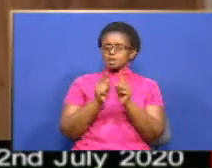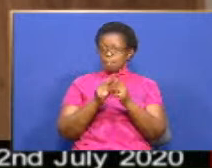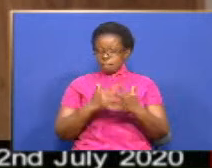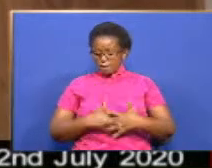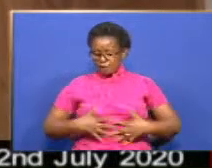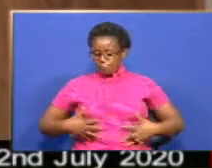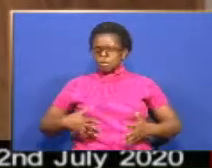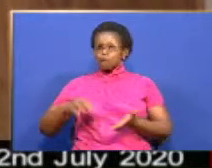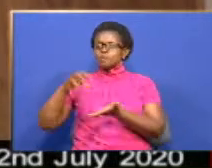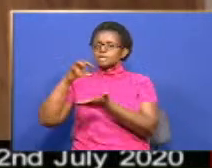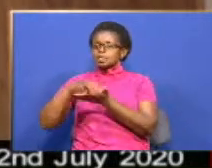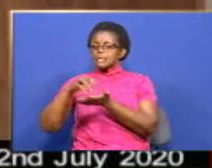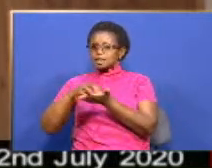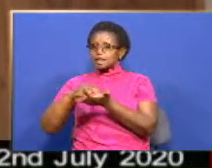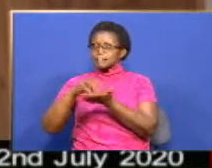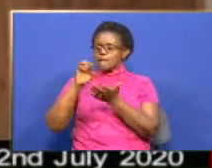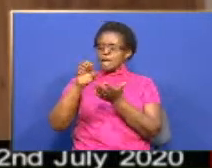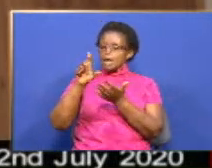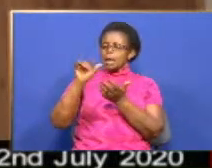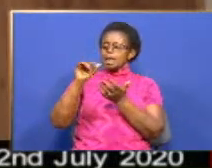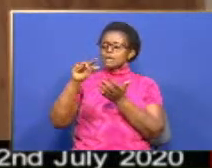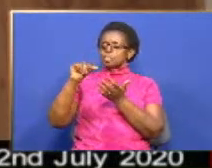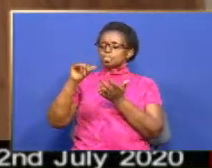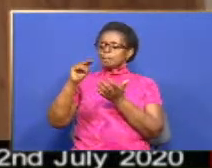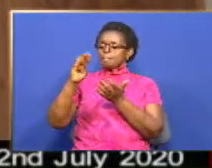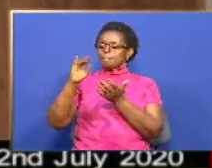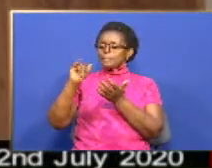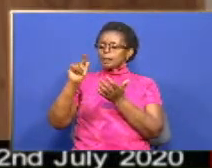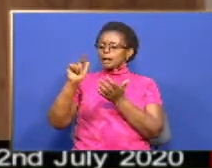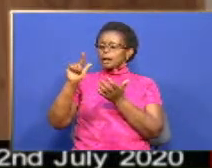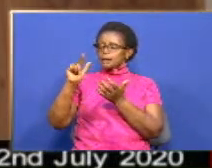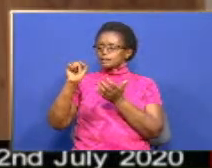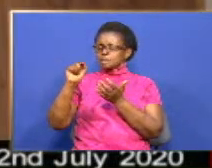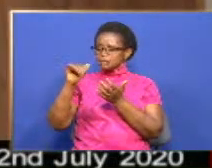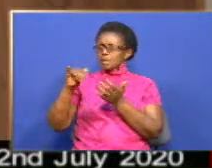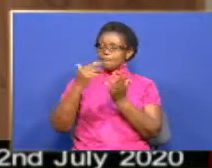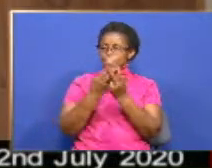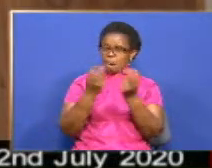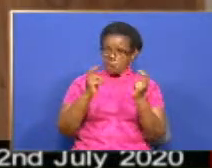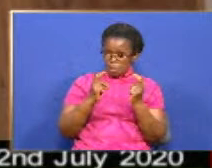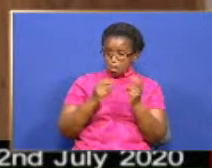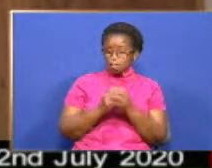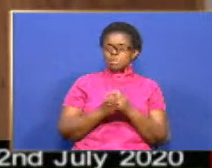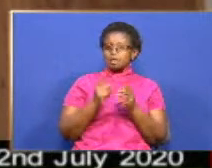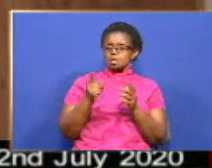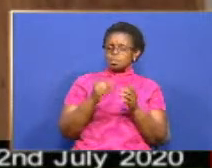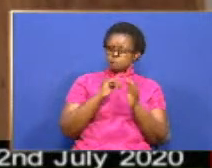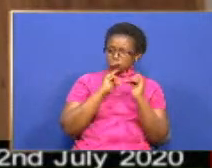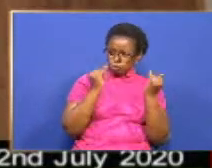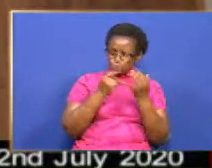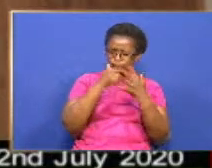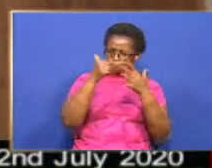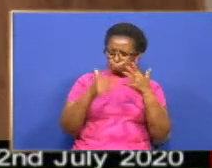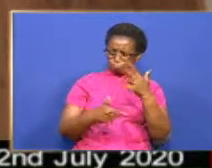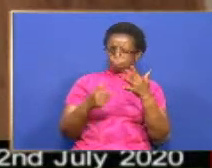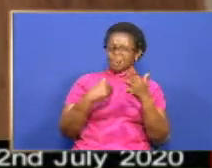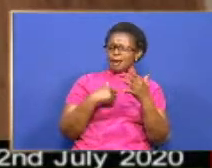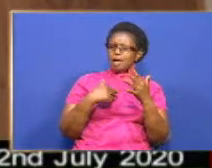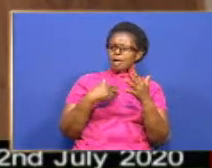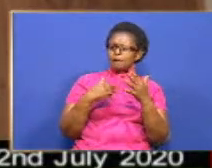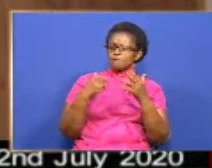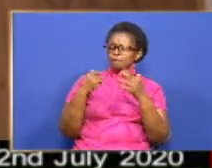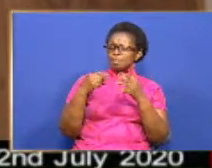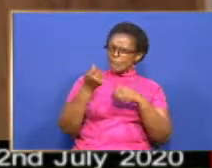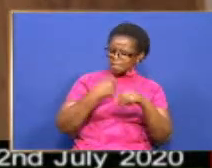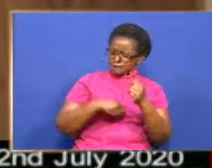Status Eligibility Panel. These institutions are tasked with the coordination of activities and programs